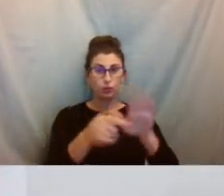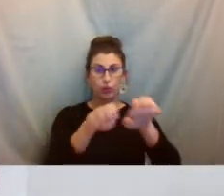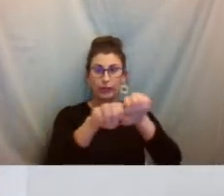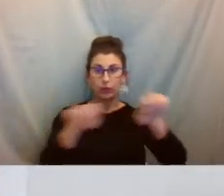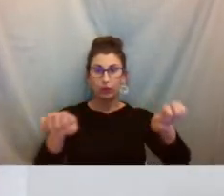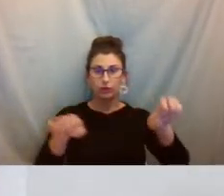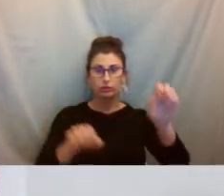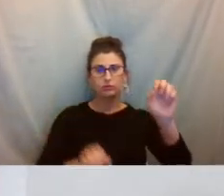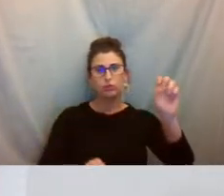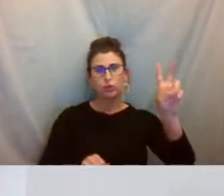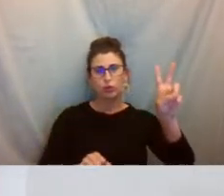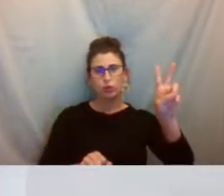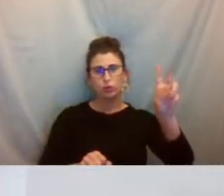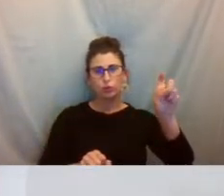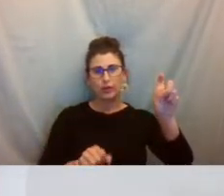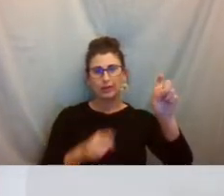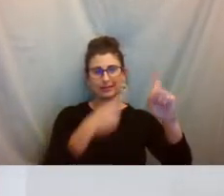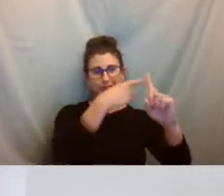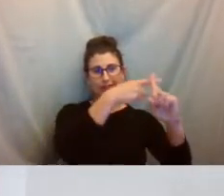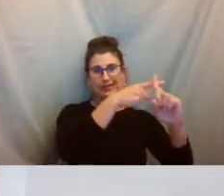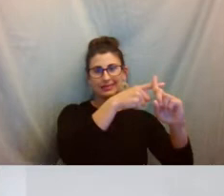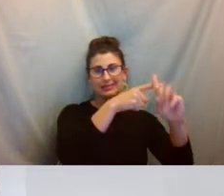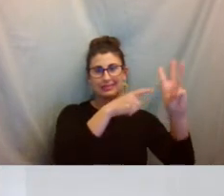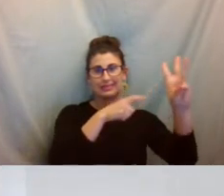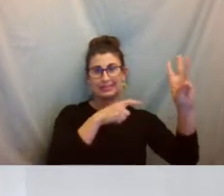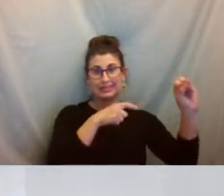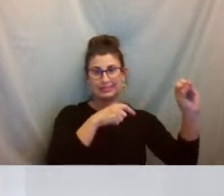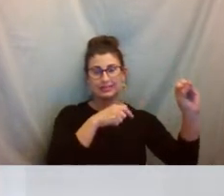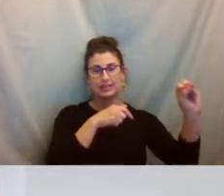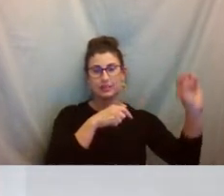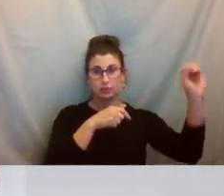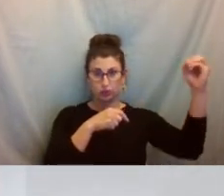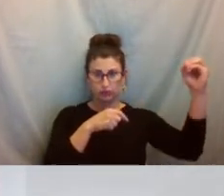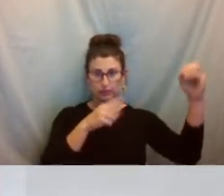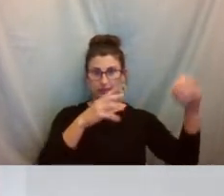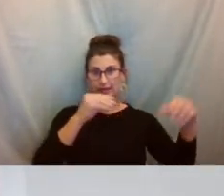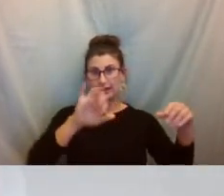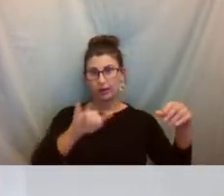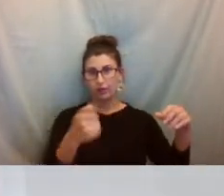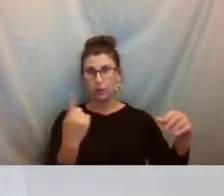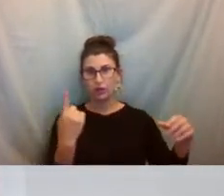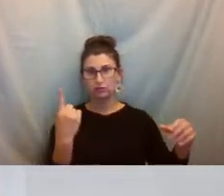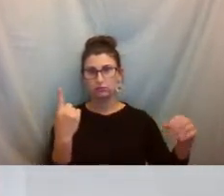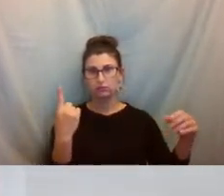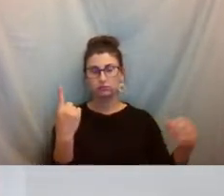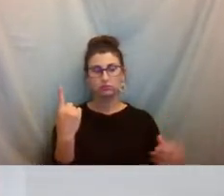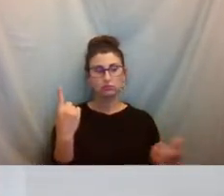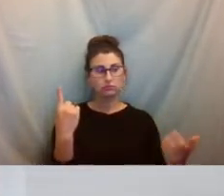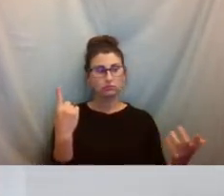an equation, 2x plus 60 degrees, and another one,